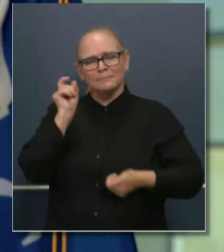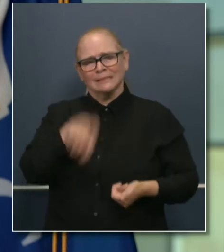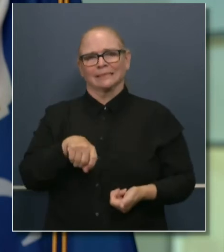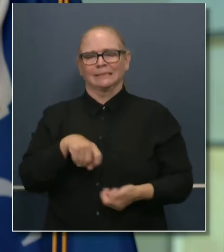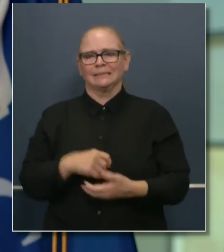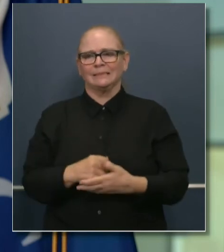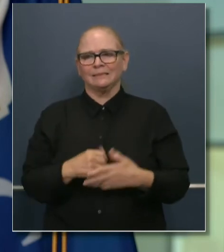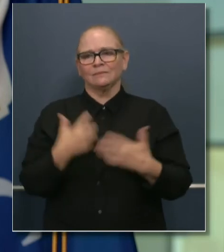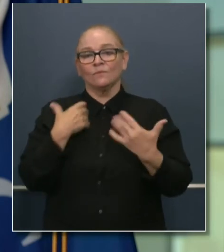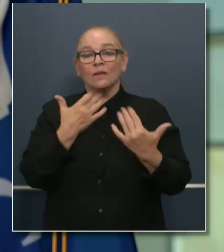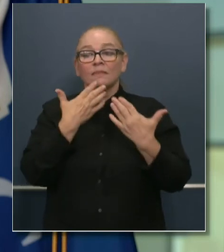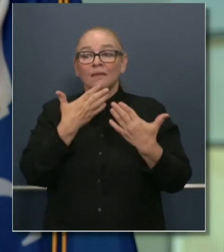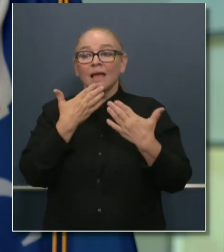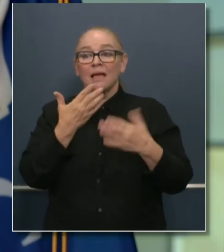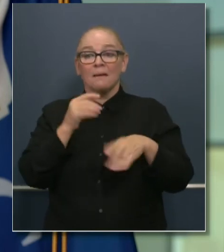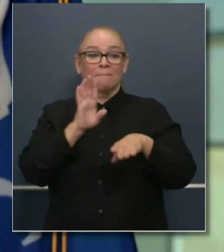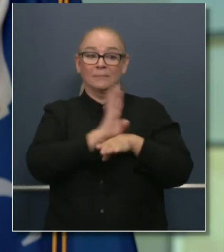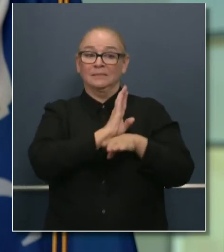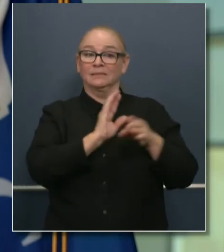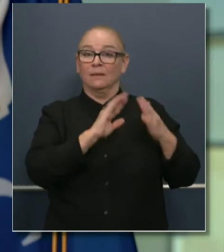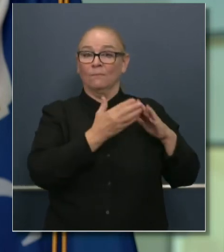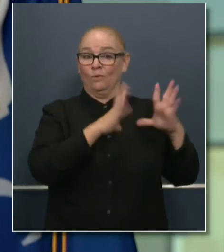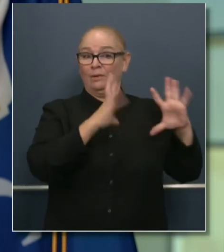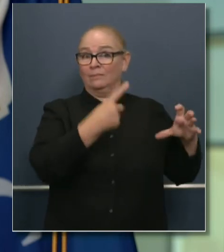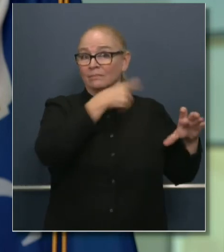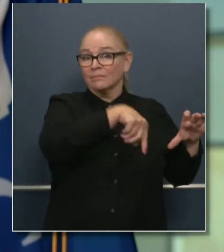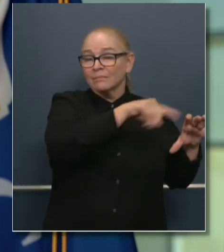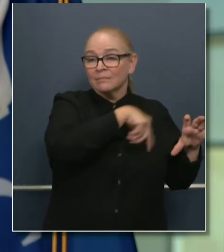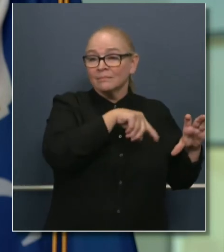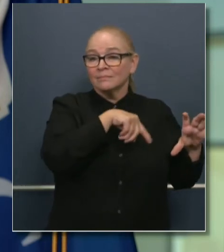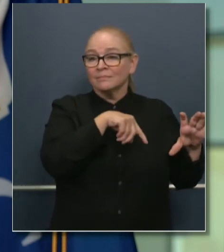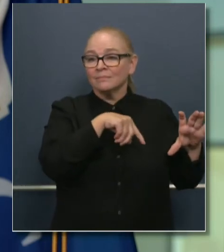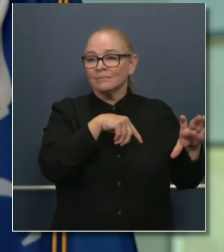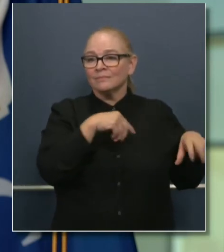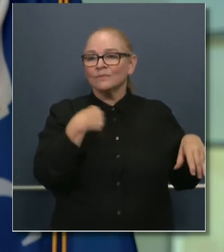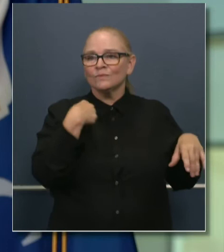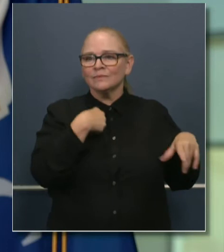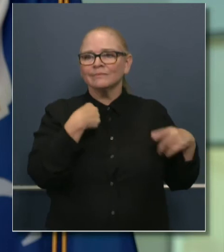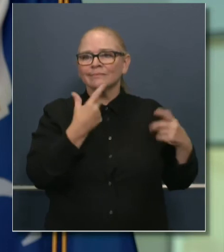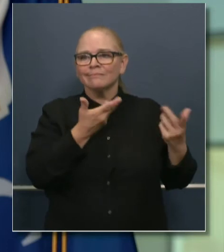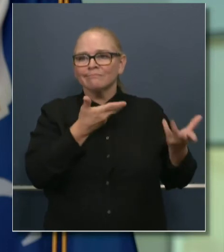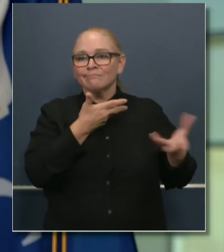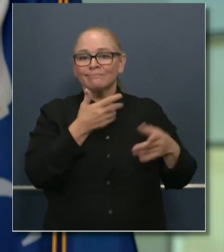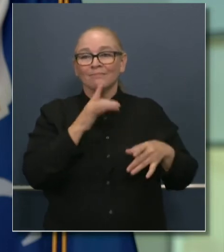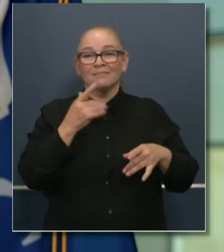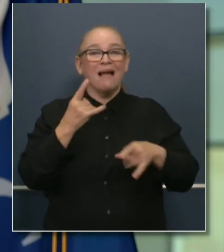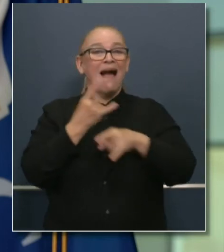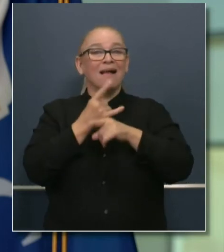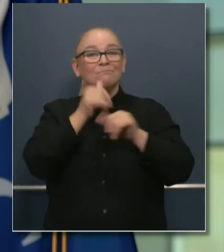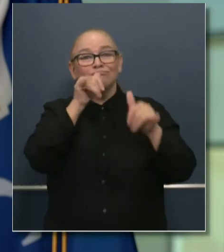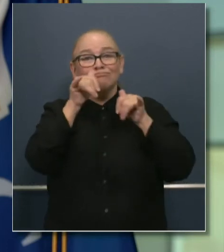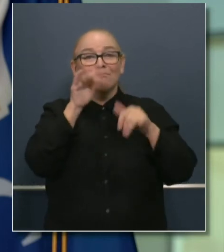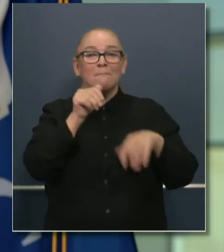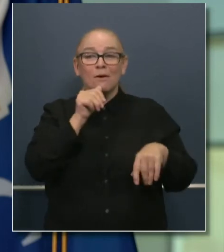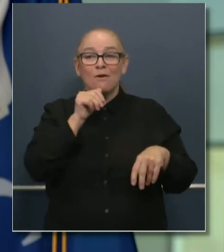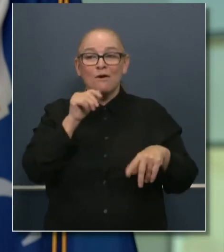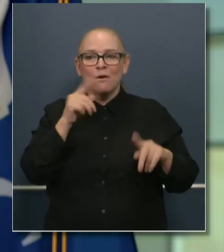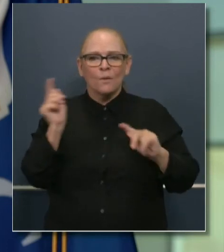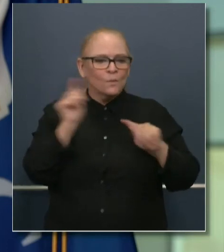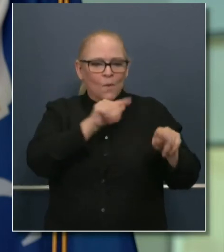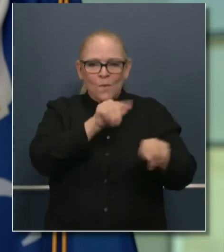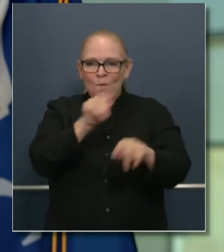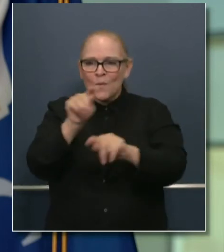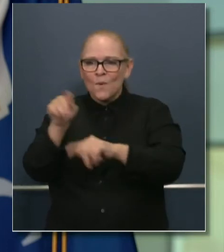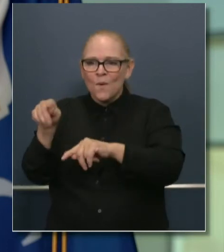thank the business community. We've been out, alcohol beverage control, and been out in bars